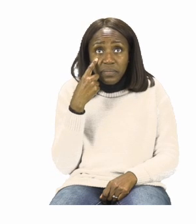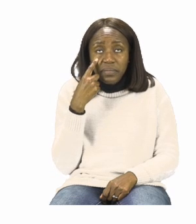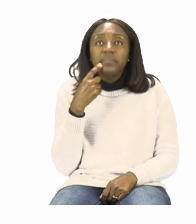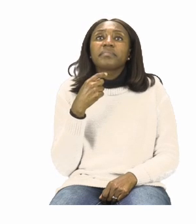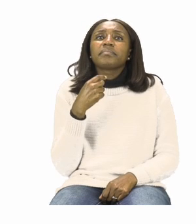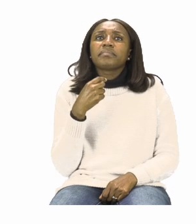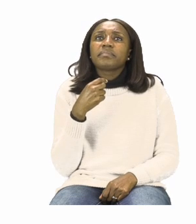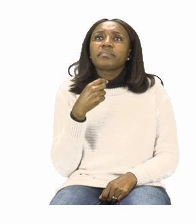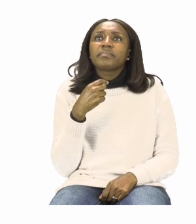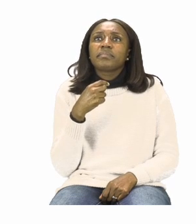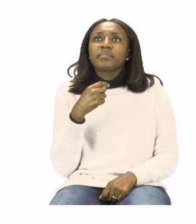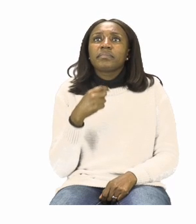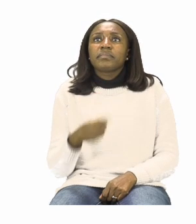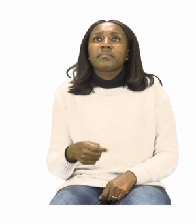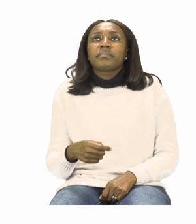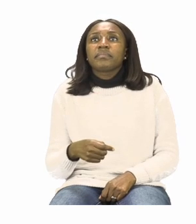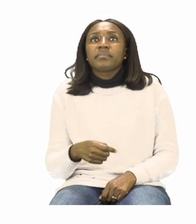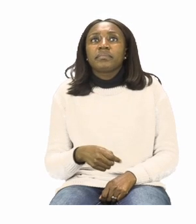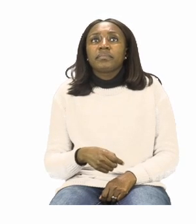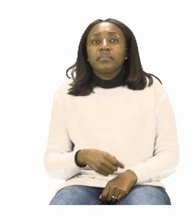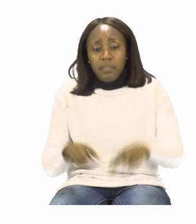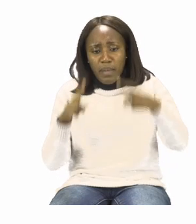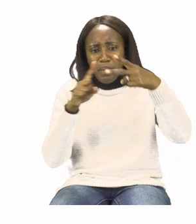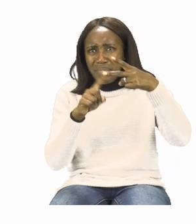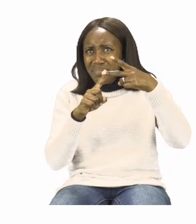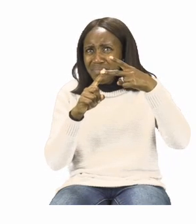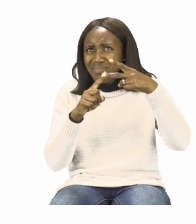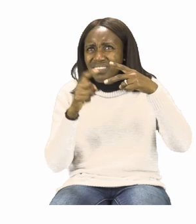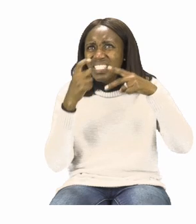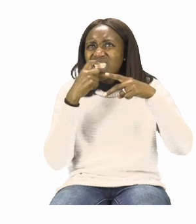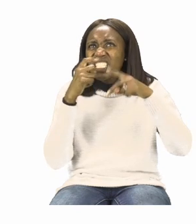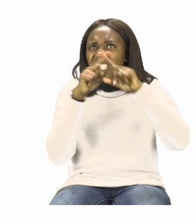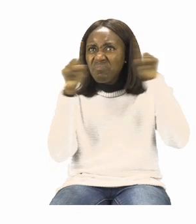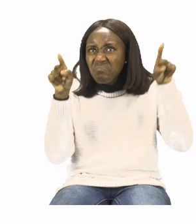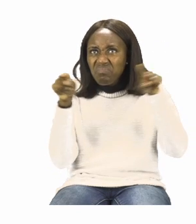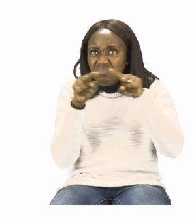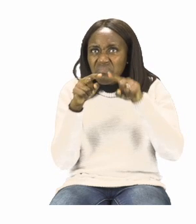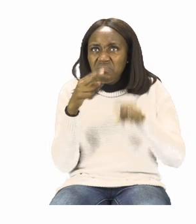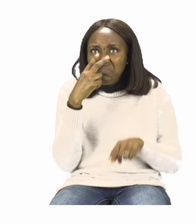Do you see the white lines in the second picture?